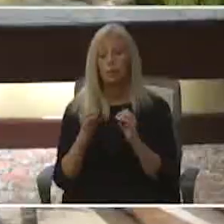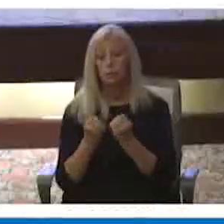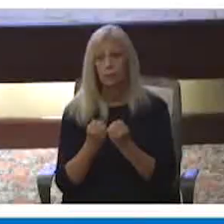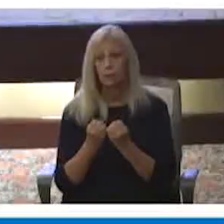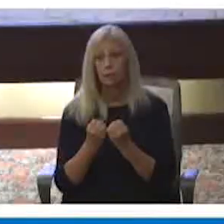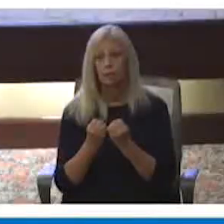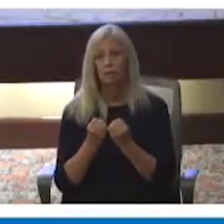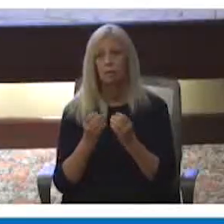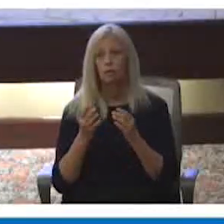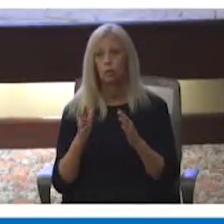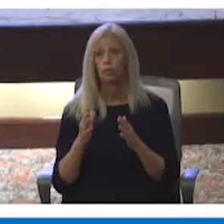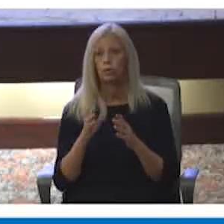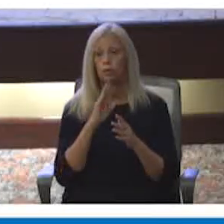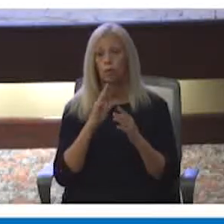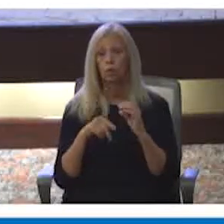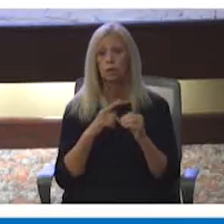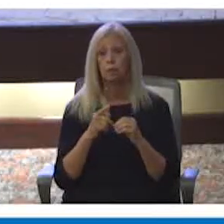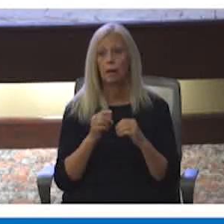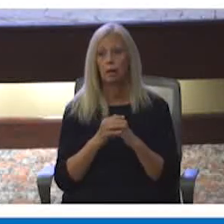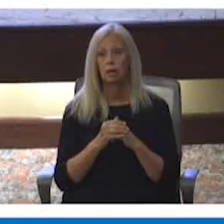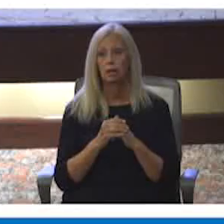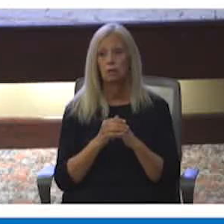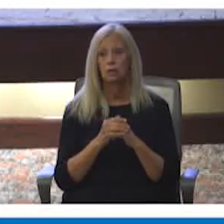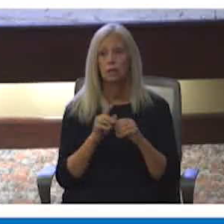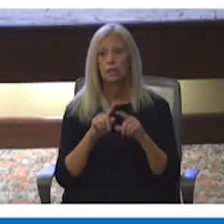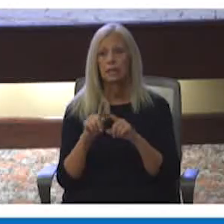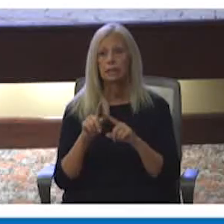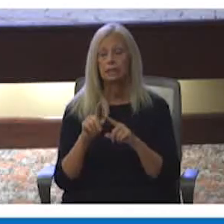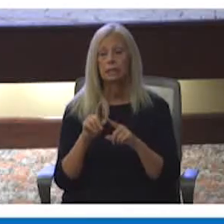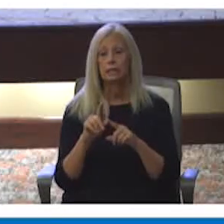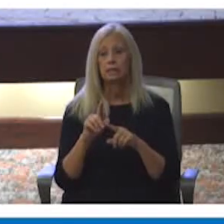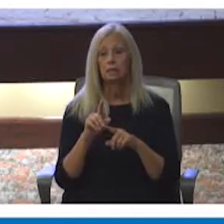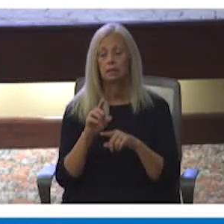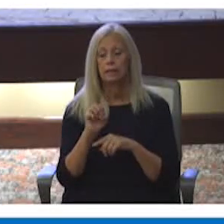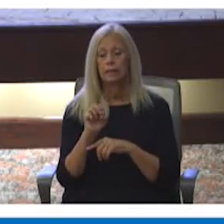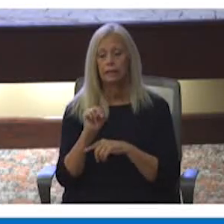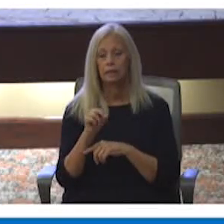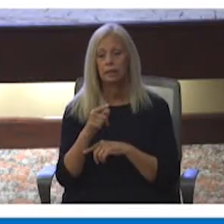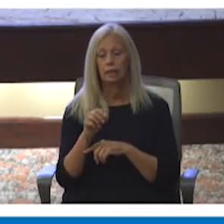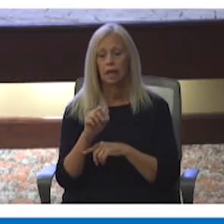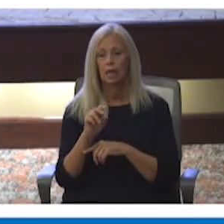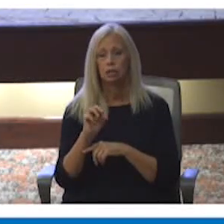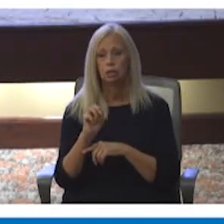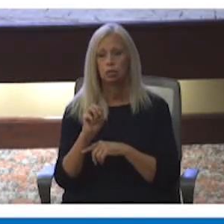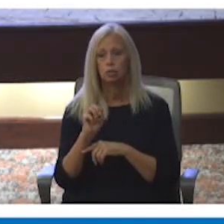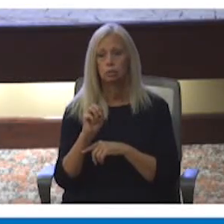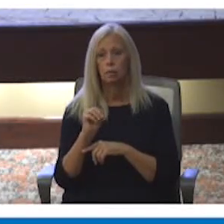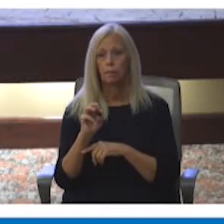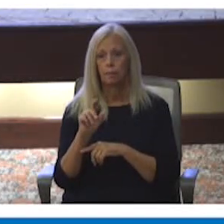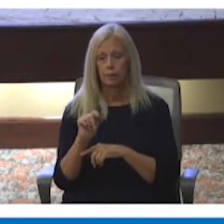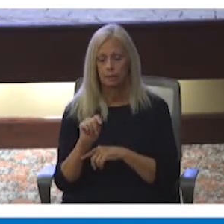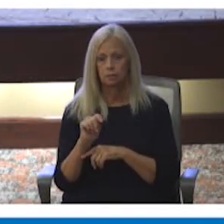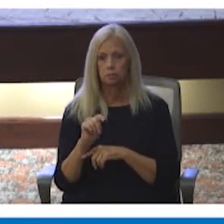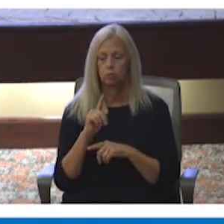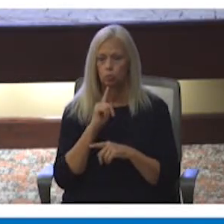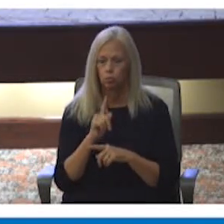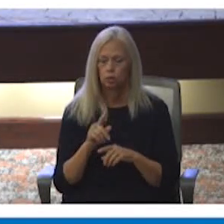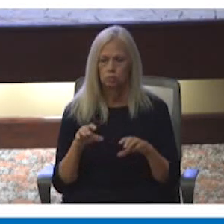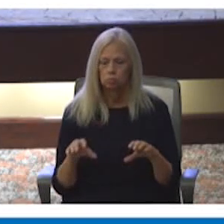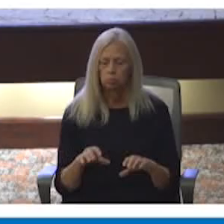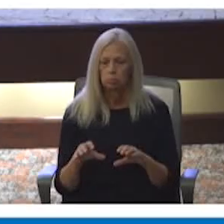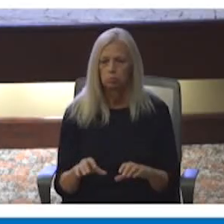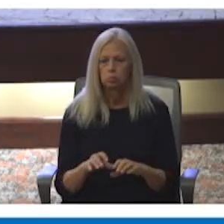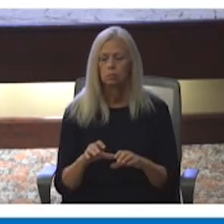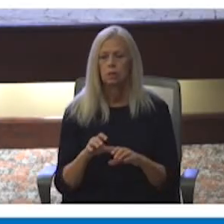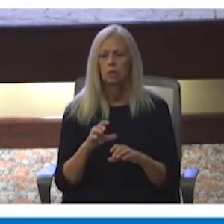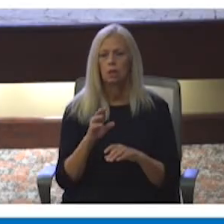about public engagement. We've been doing a lot. The staff has been incredibly active. There's a project website that has